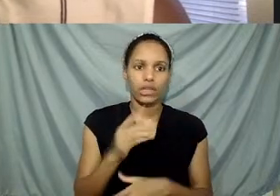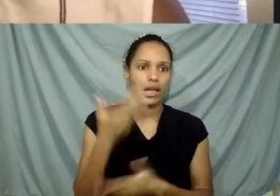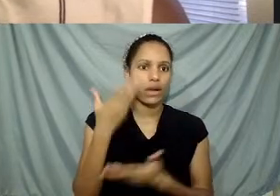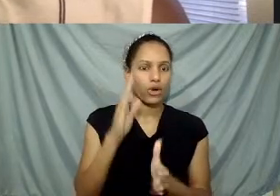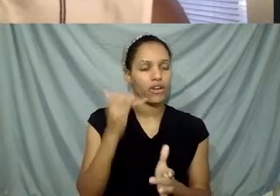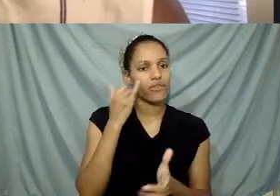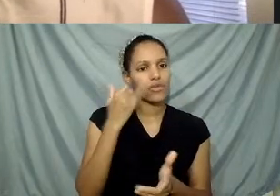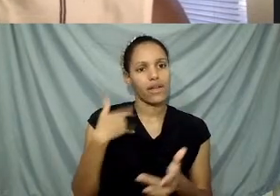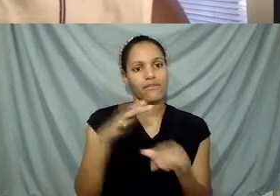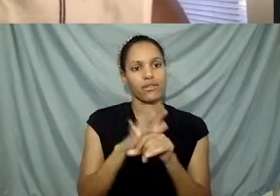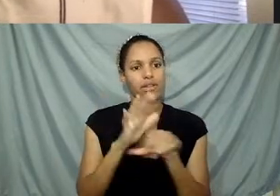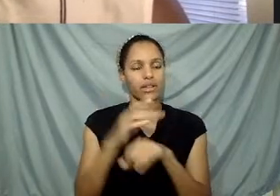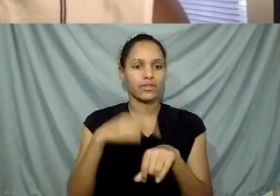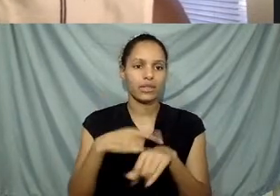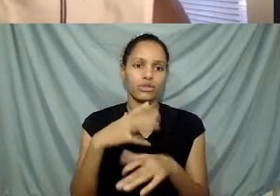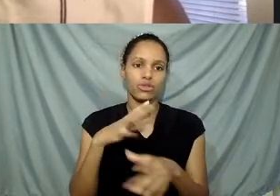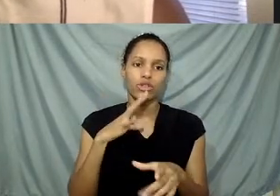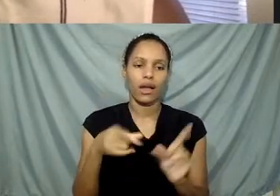about